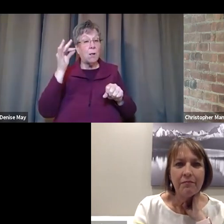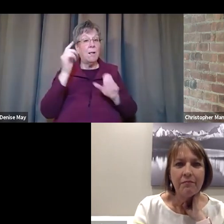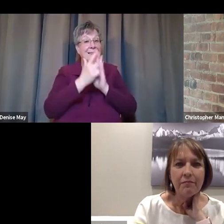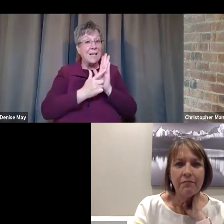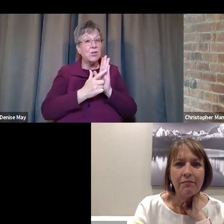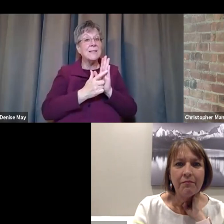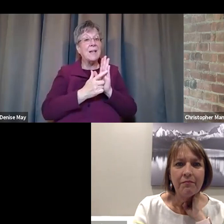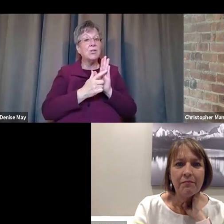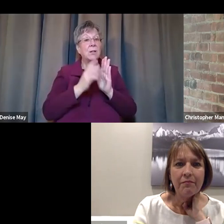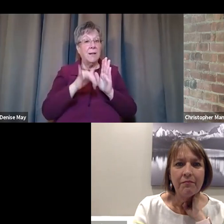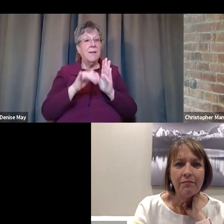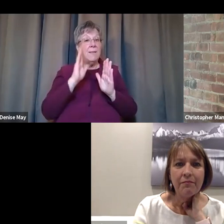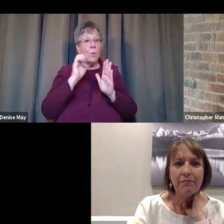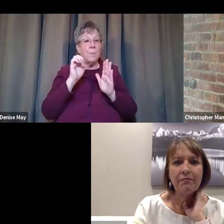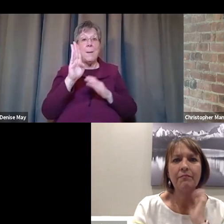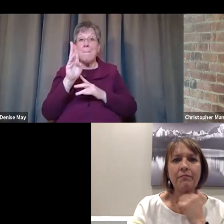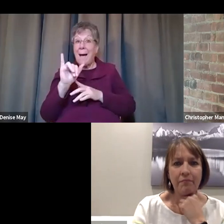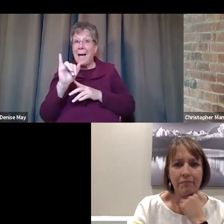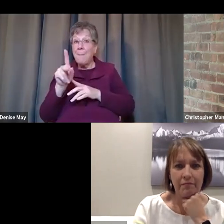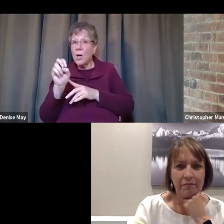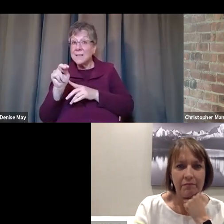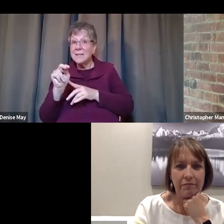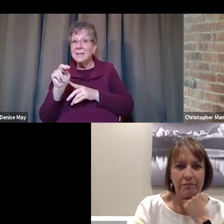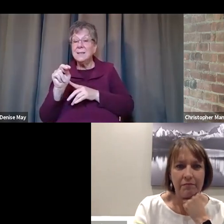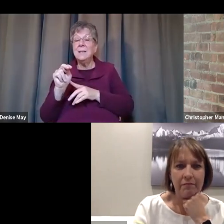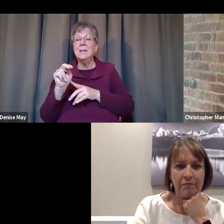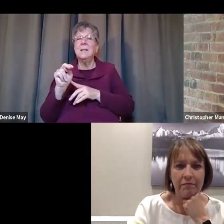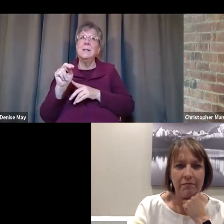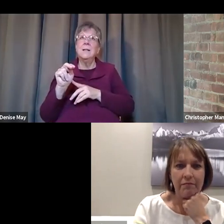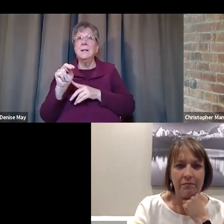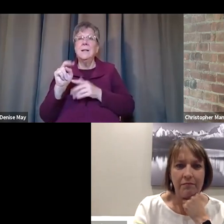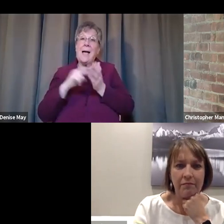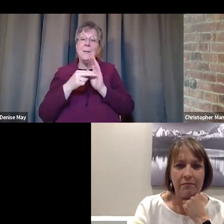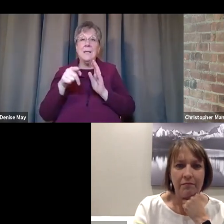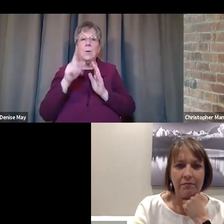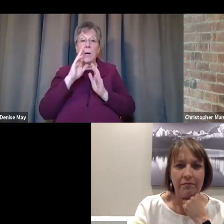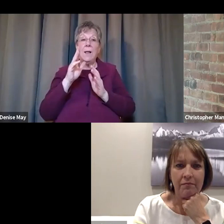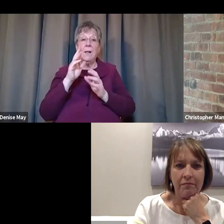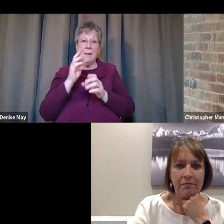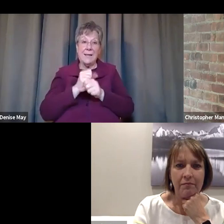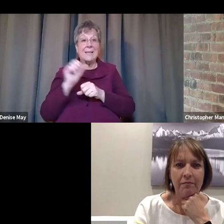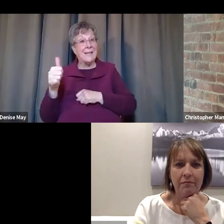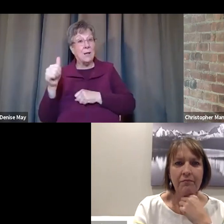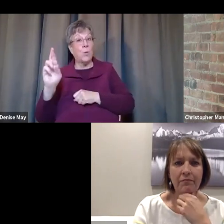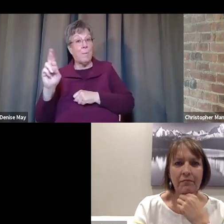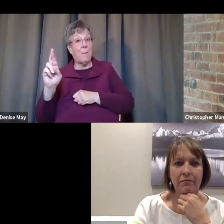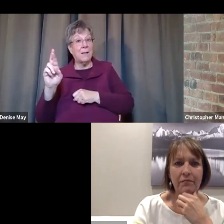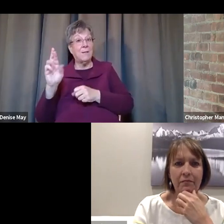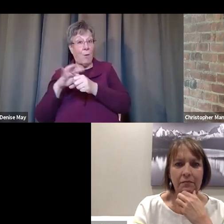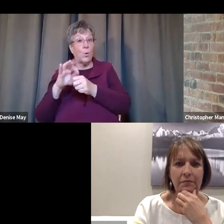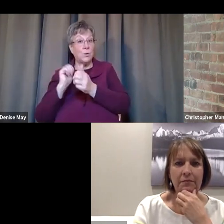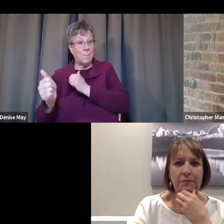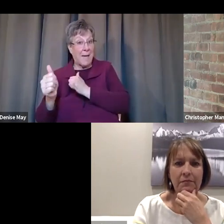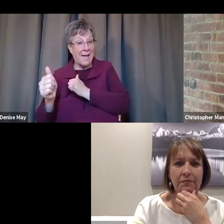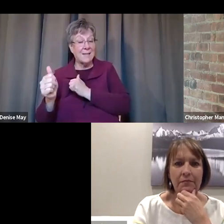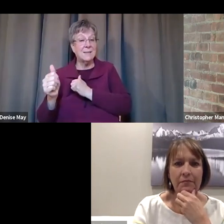will be bipartisan, at least in the sense that it will get 10 Republican votes to get through the filibuster,